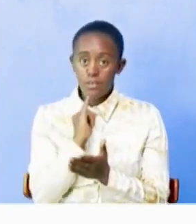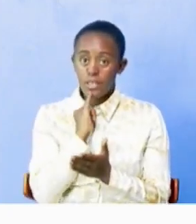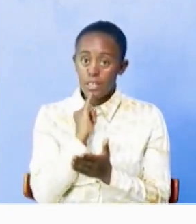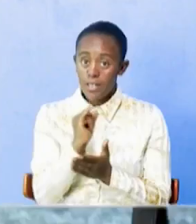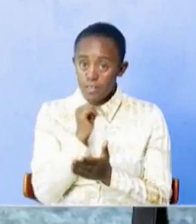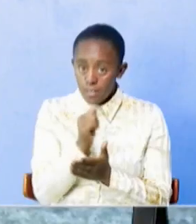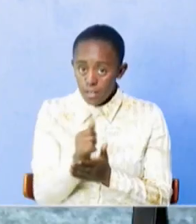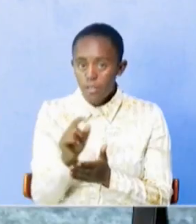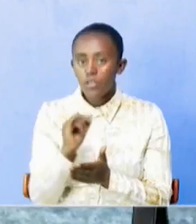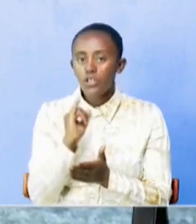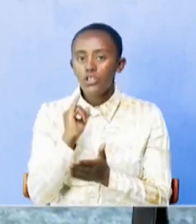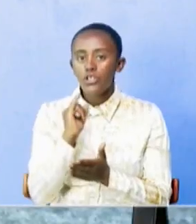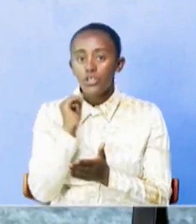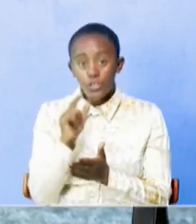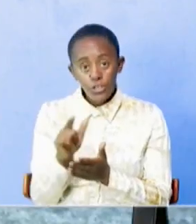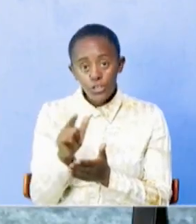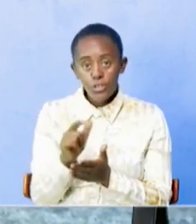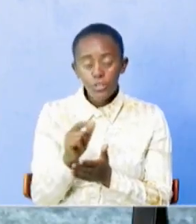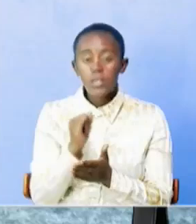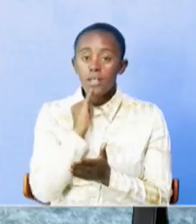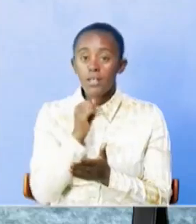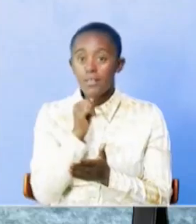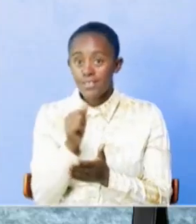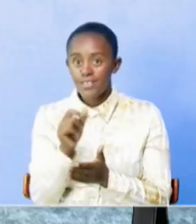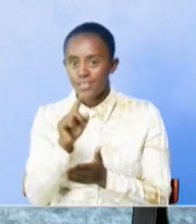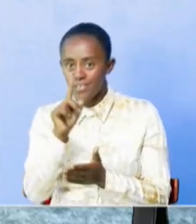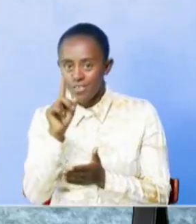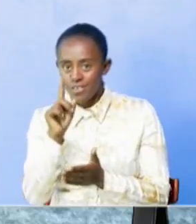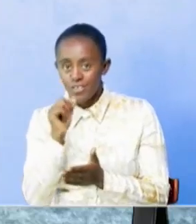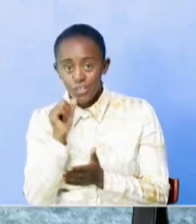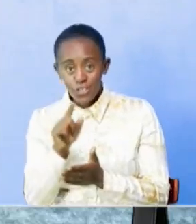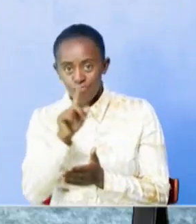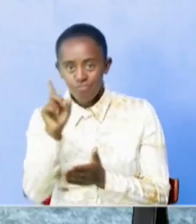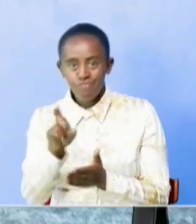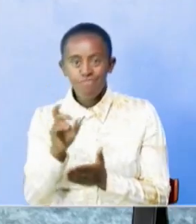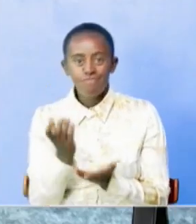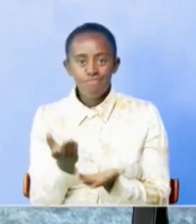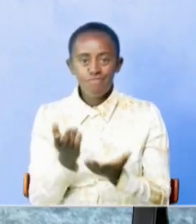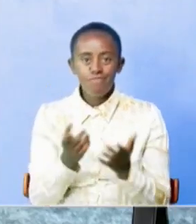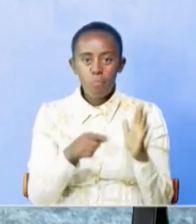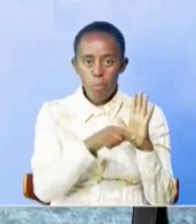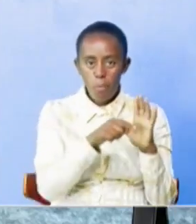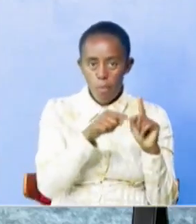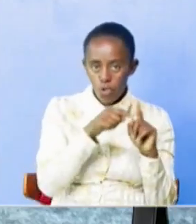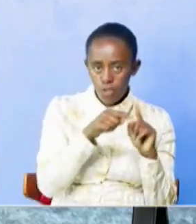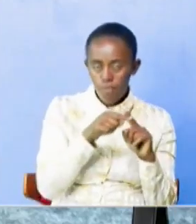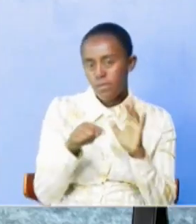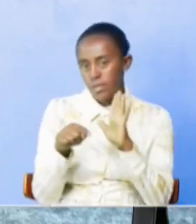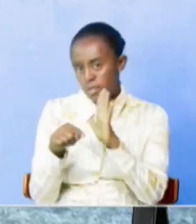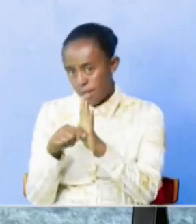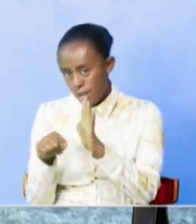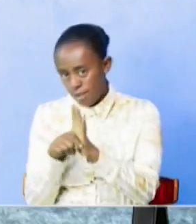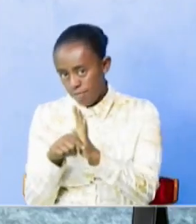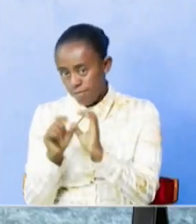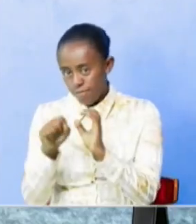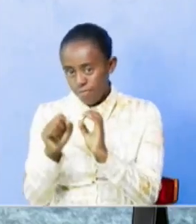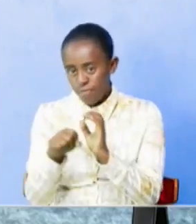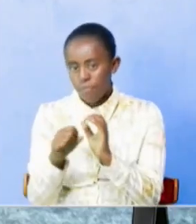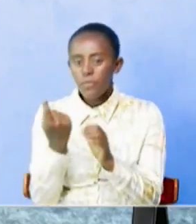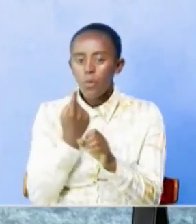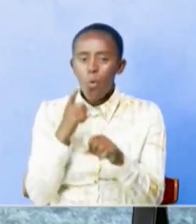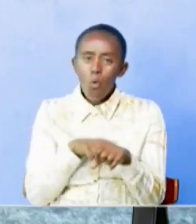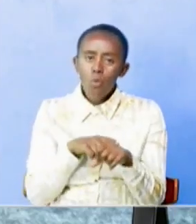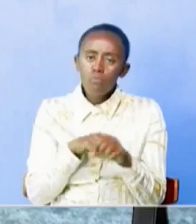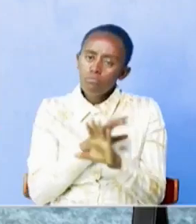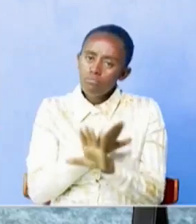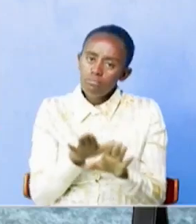She is here. Isn't she? So positive. And then what comes after is negative. So always follow